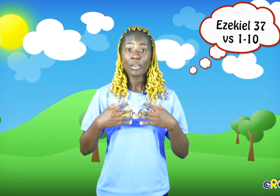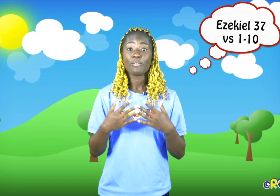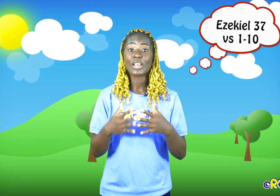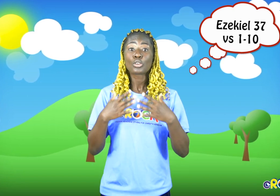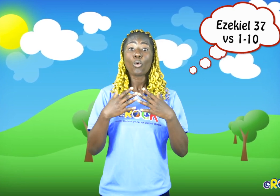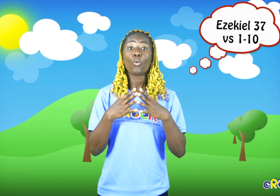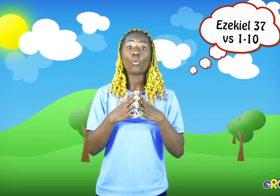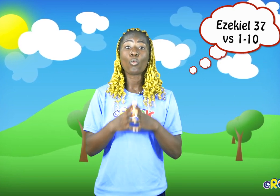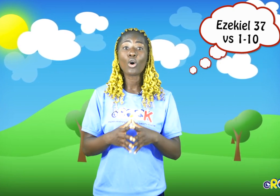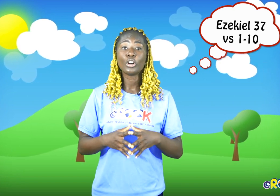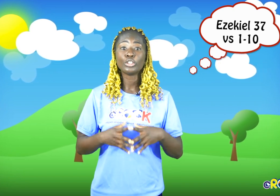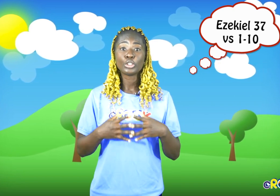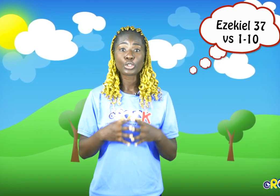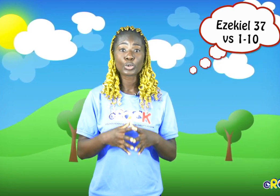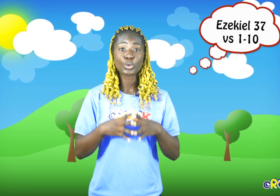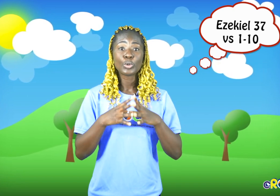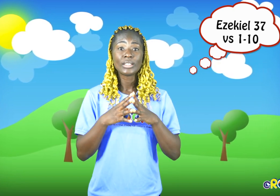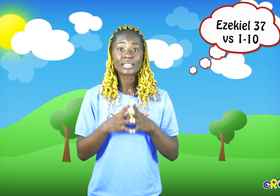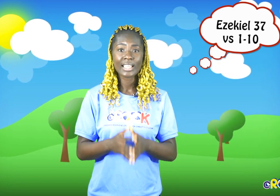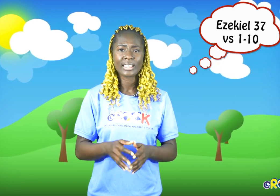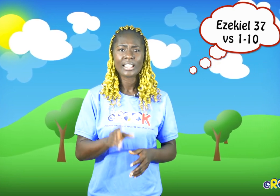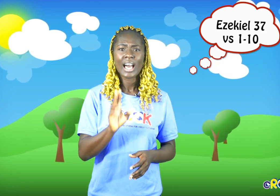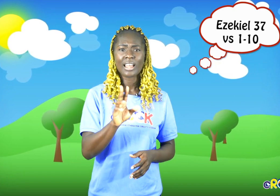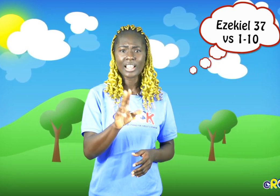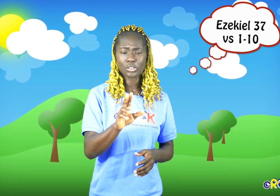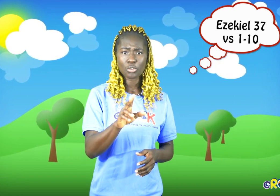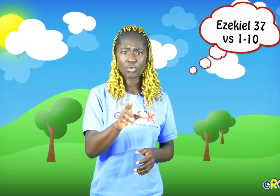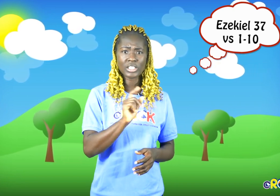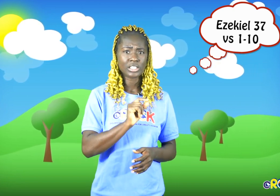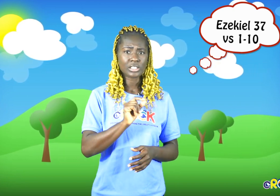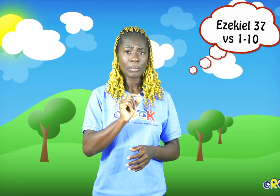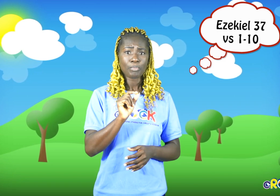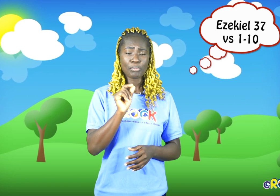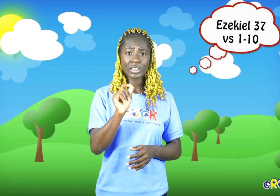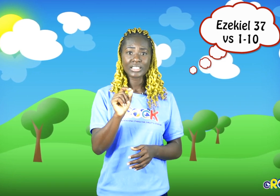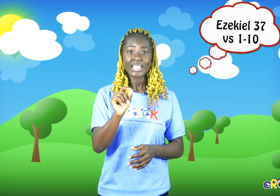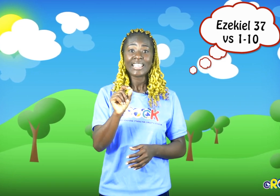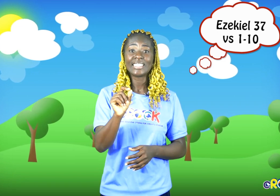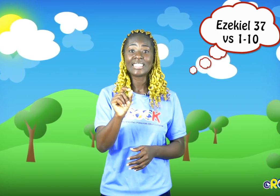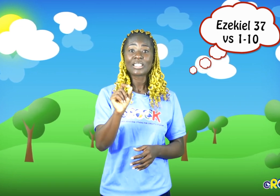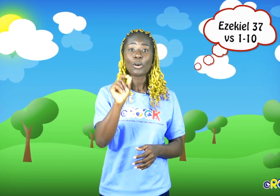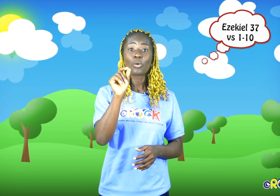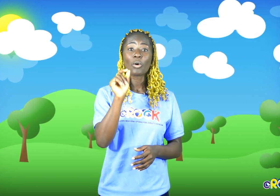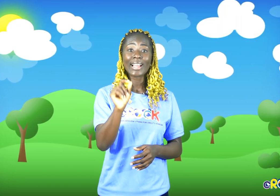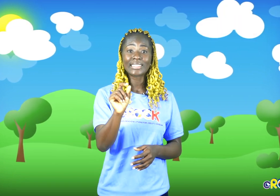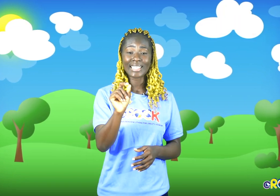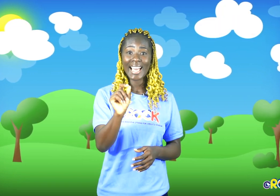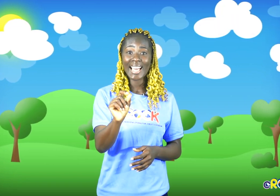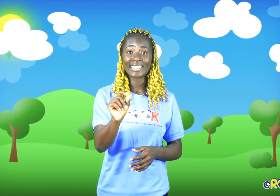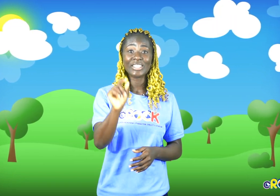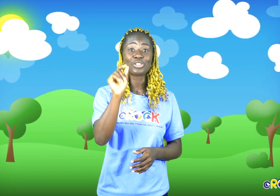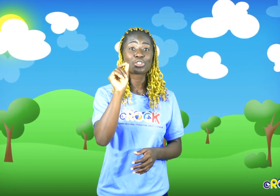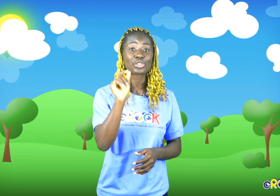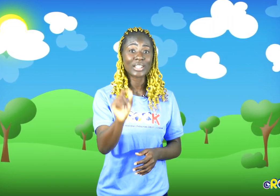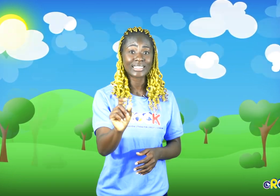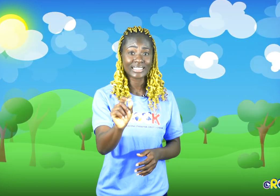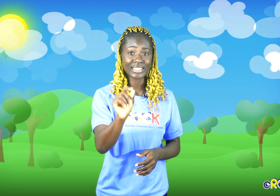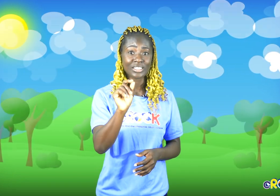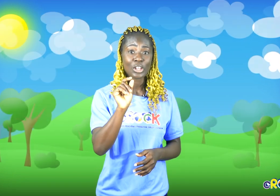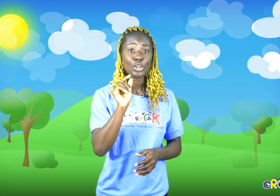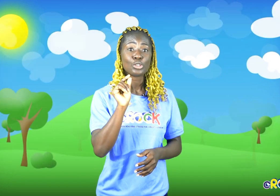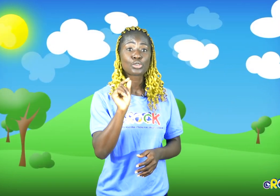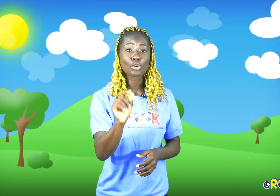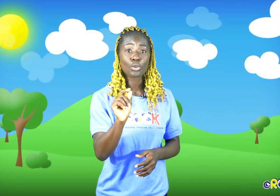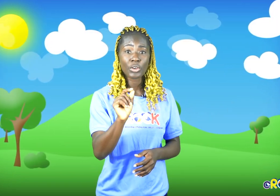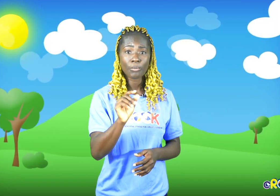37, verse 1 to 10. I'd like you to read it because it is quite an